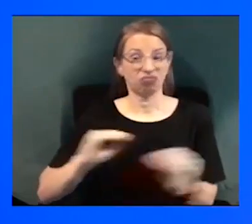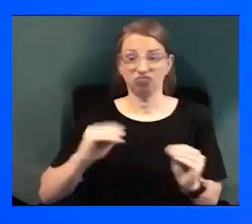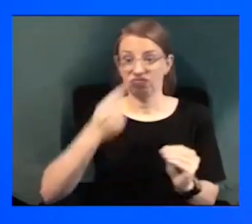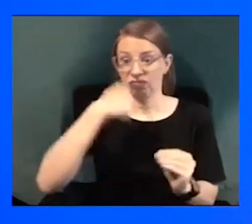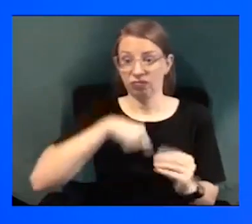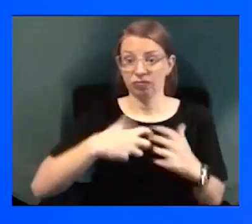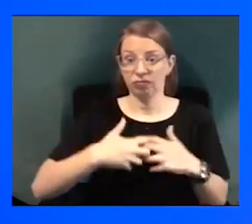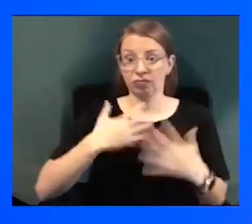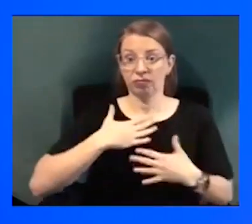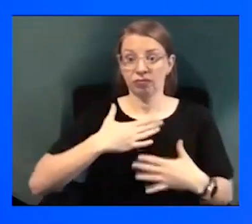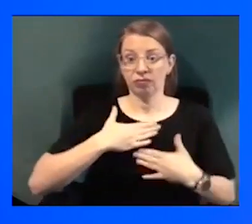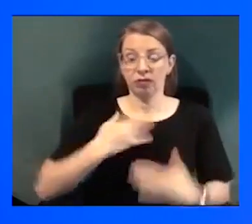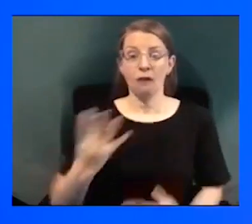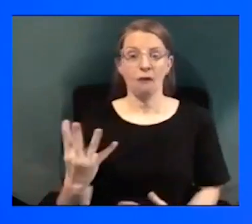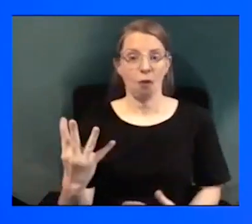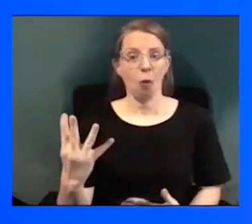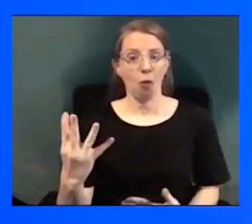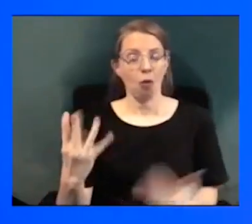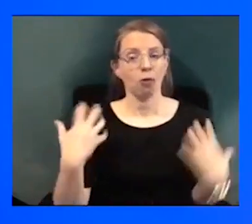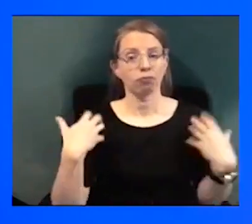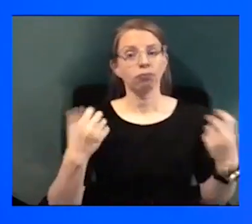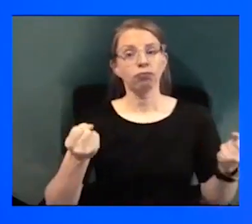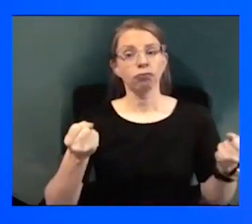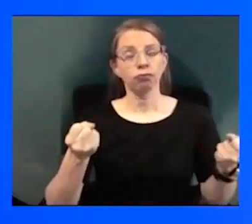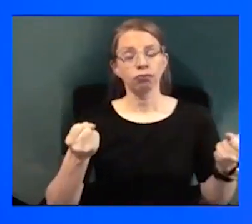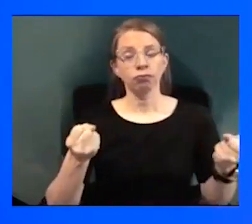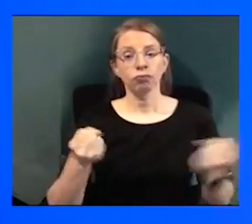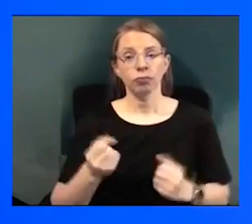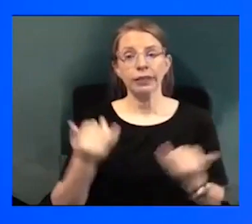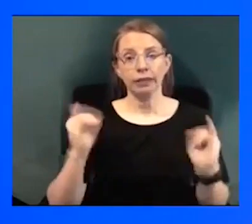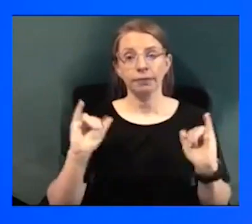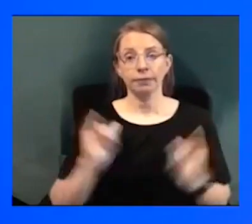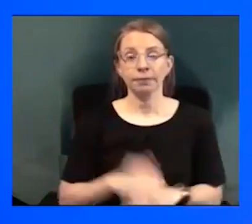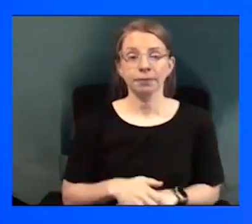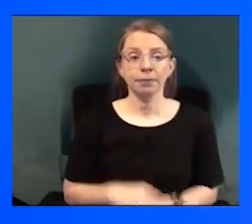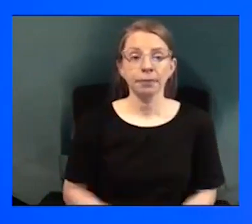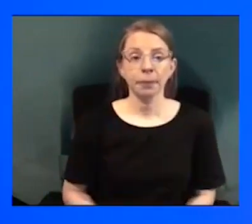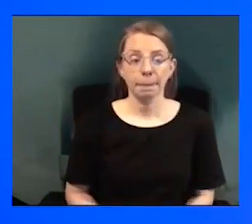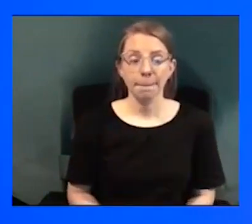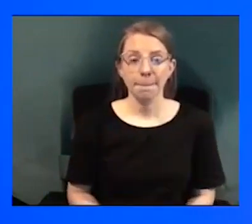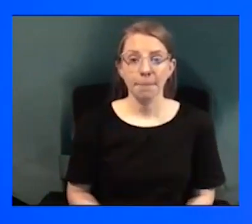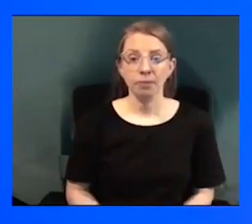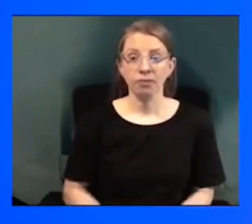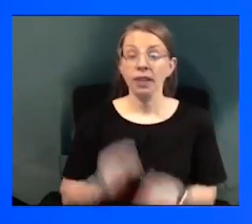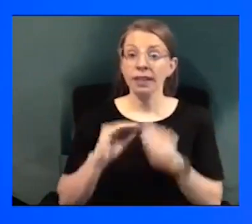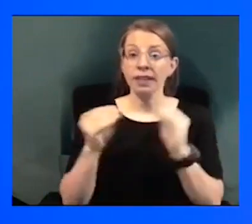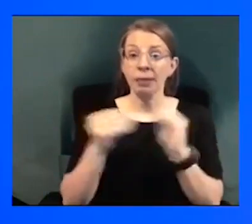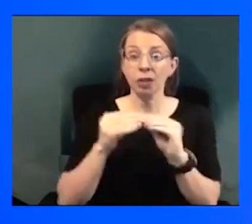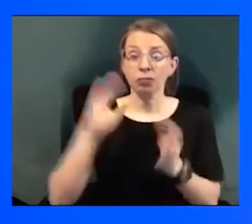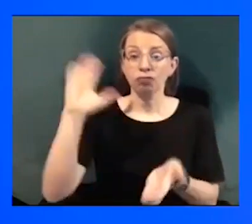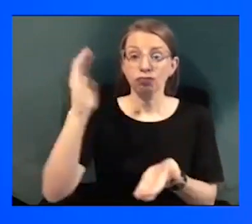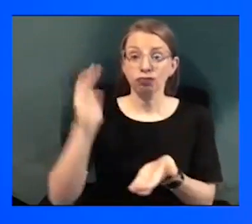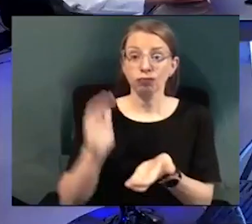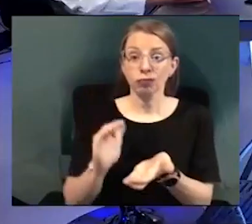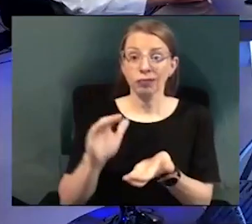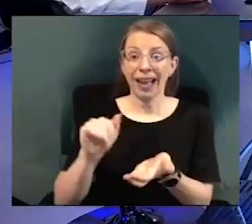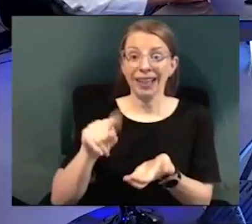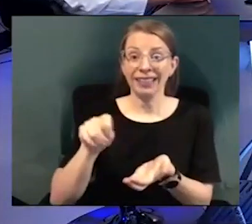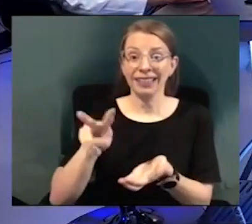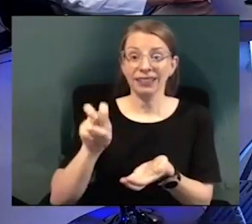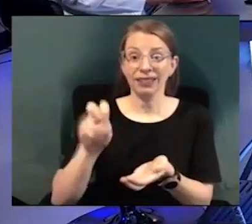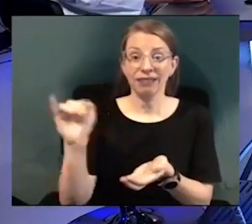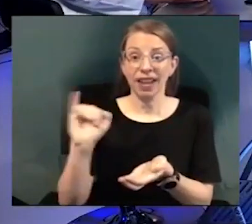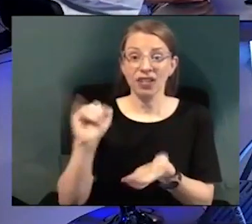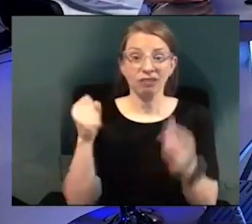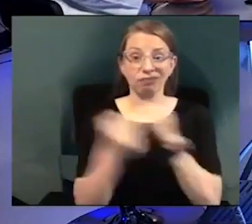4 in that additional recovery period. So continuing to see lower numbers of active infections being hospitalized. It is so good.